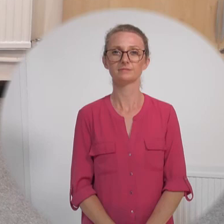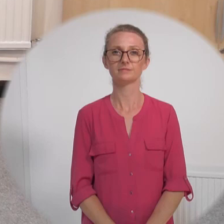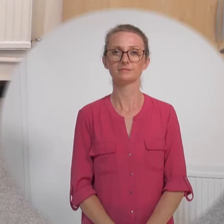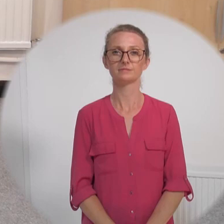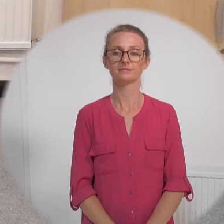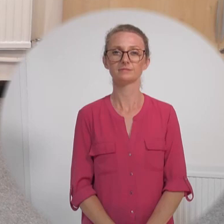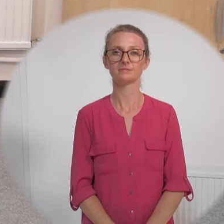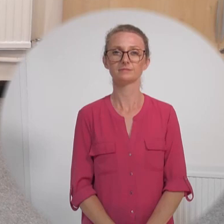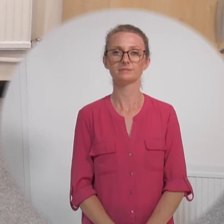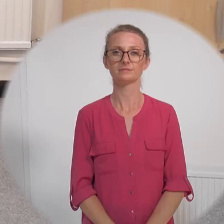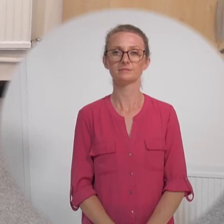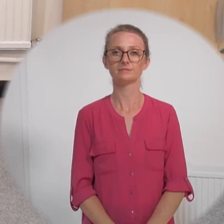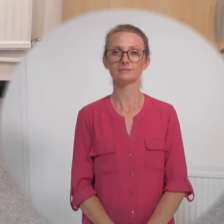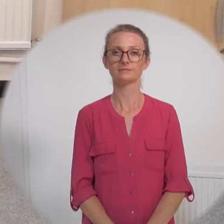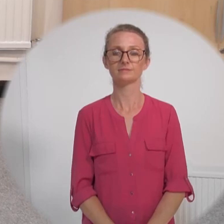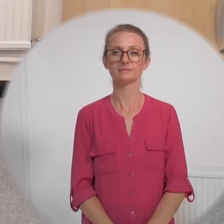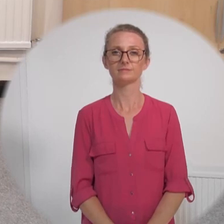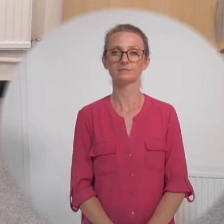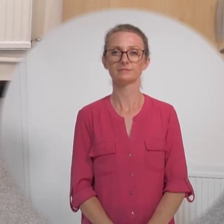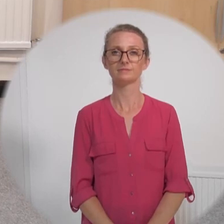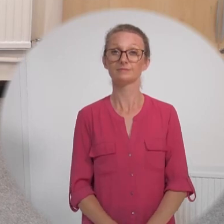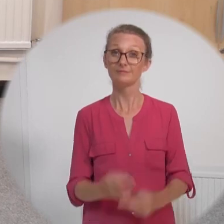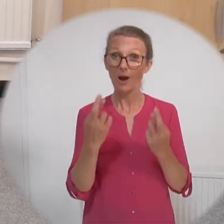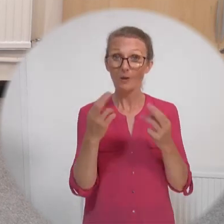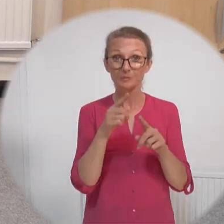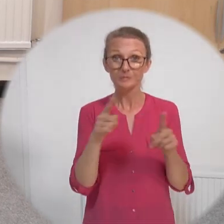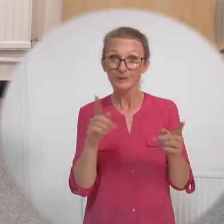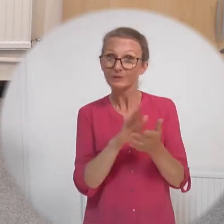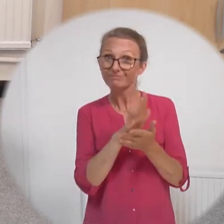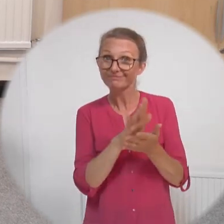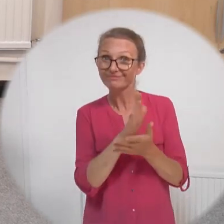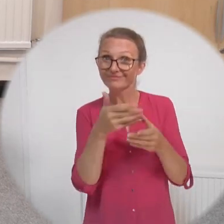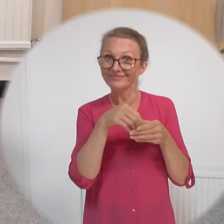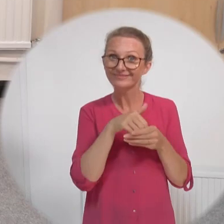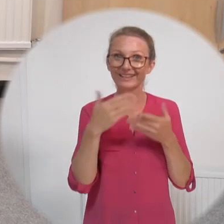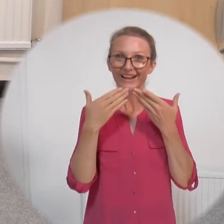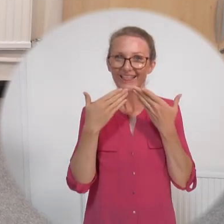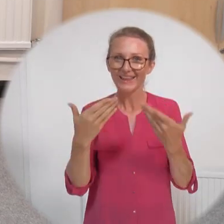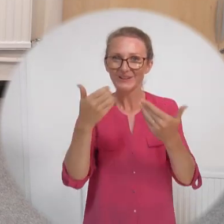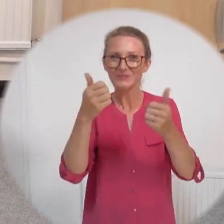I hope you enjoyed that. Thank you very much.